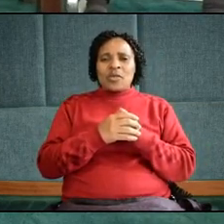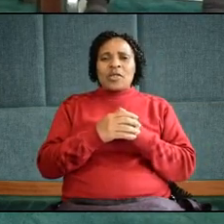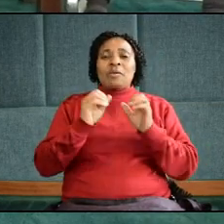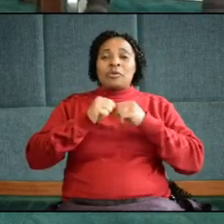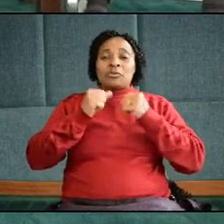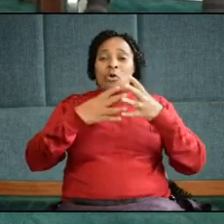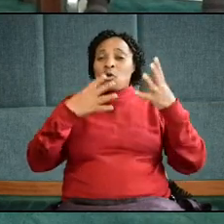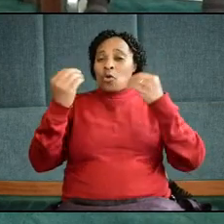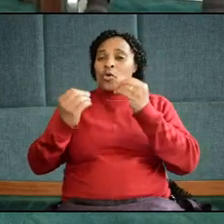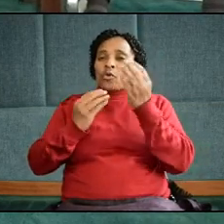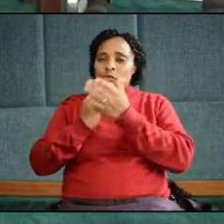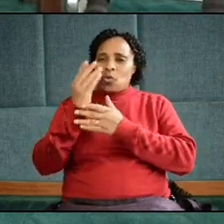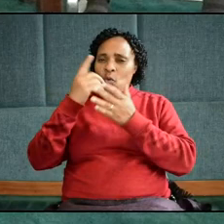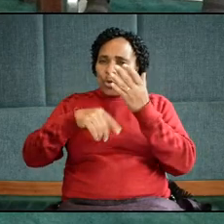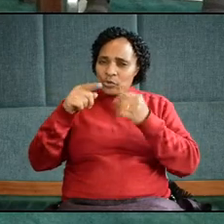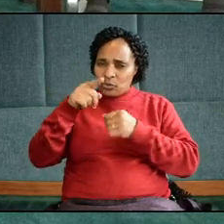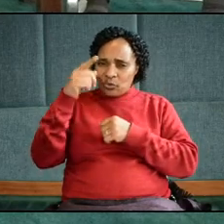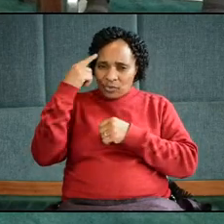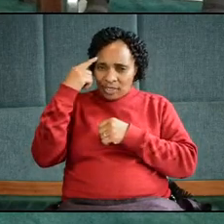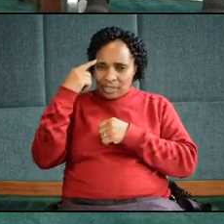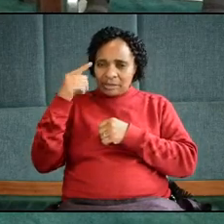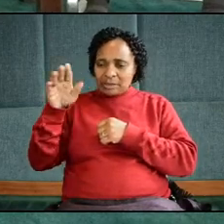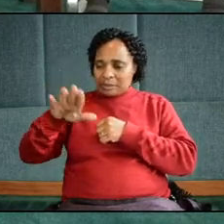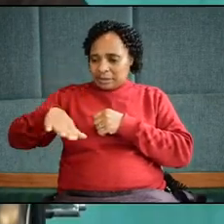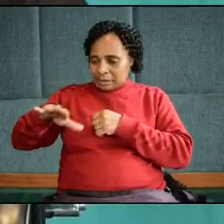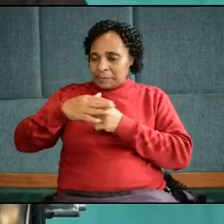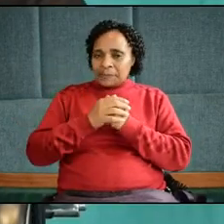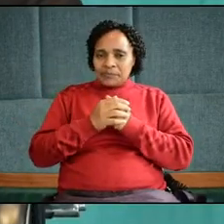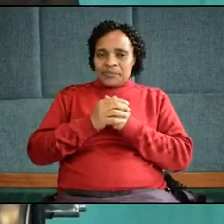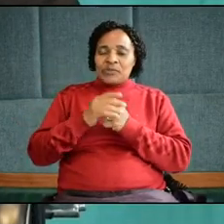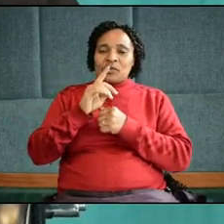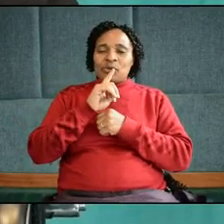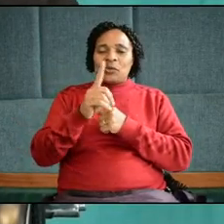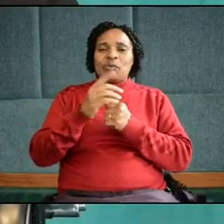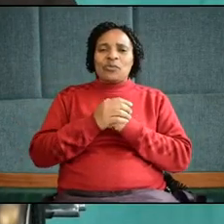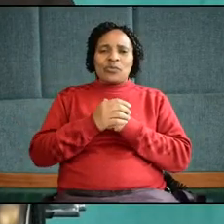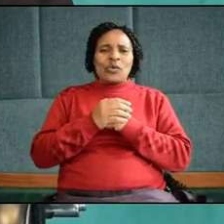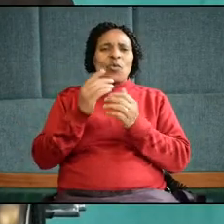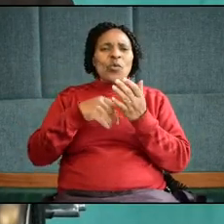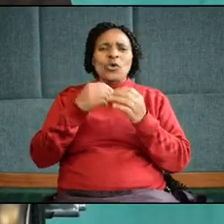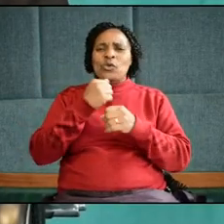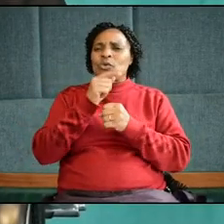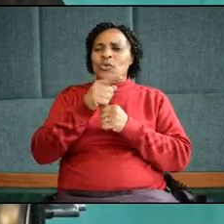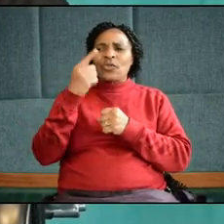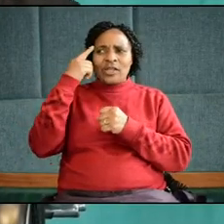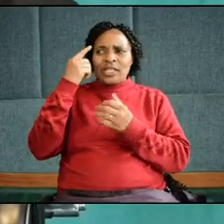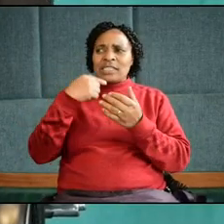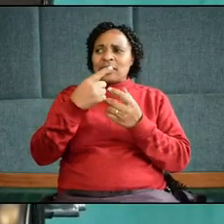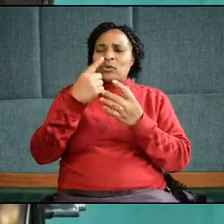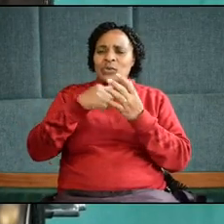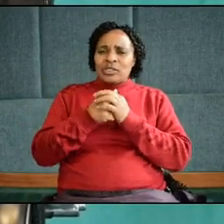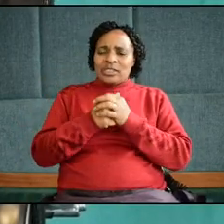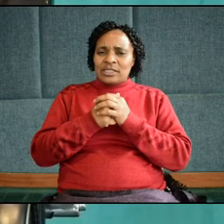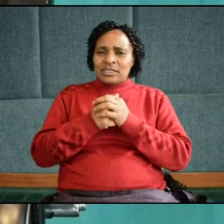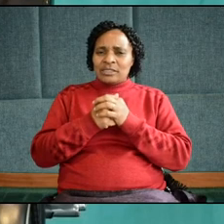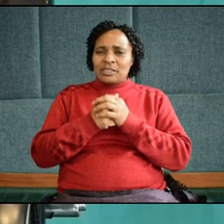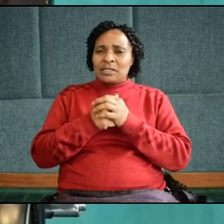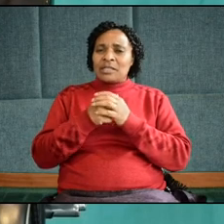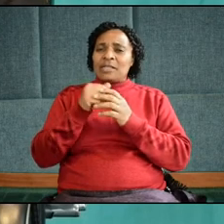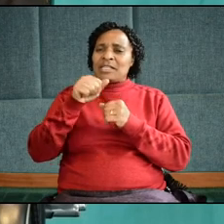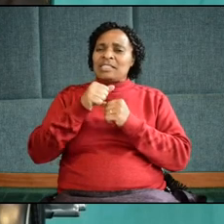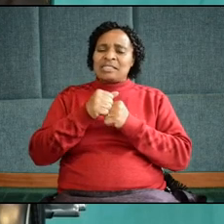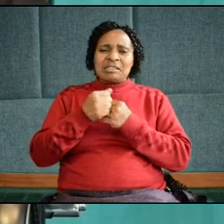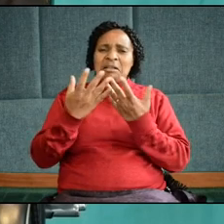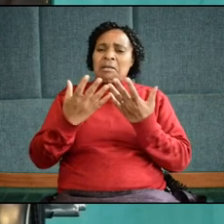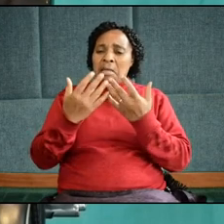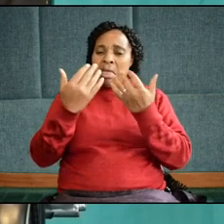We'll go through the what do you think section. So, the what do you think section says, desperate for money,